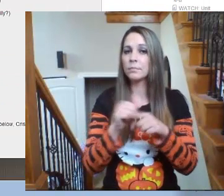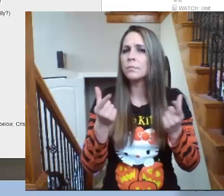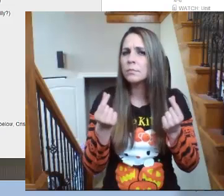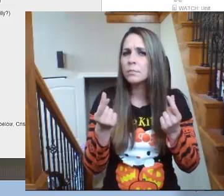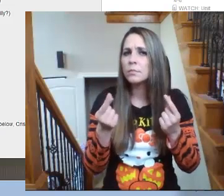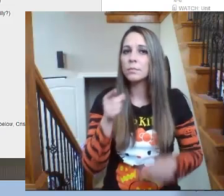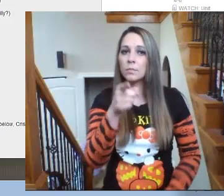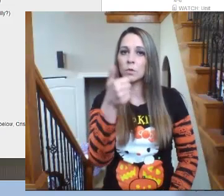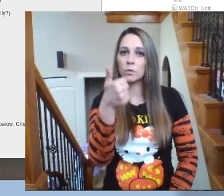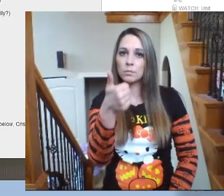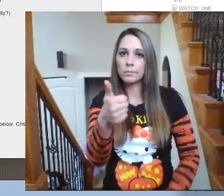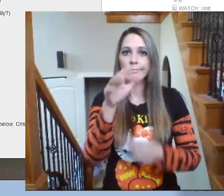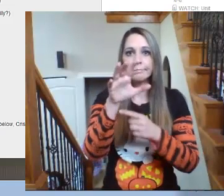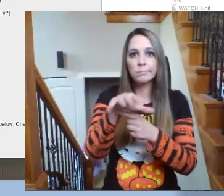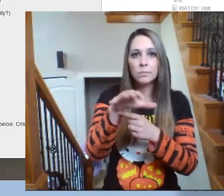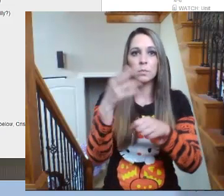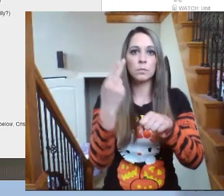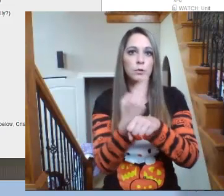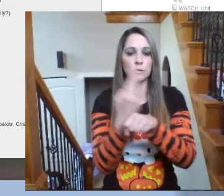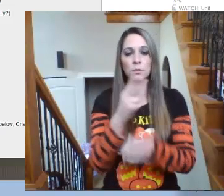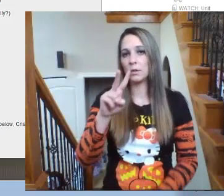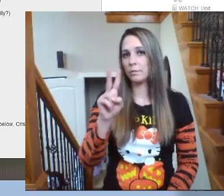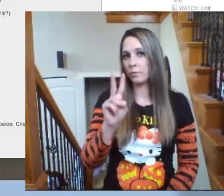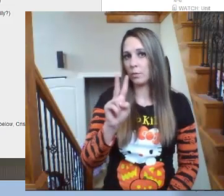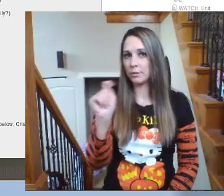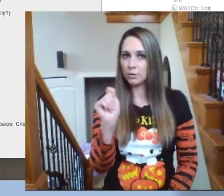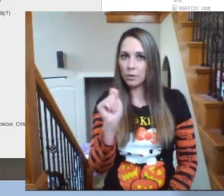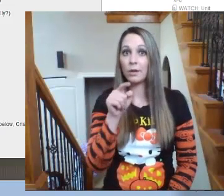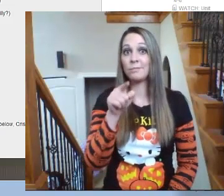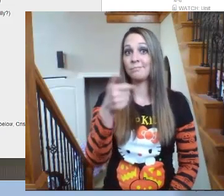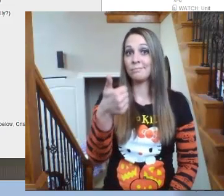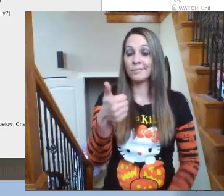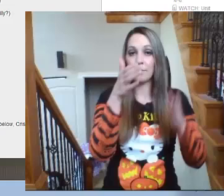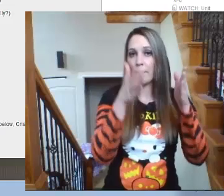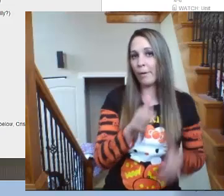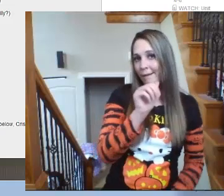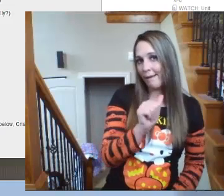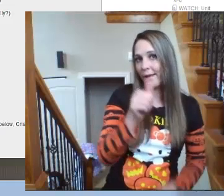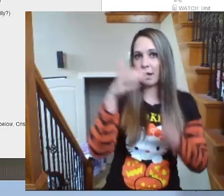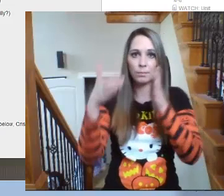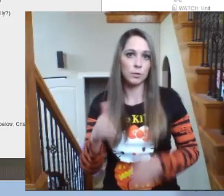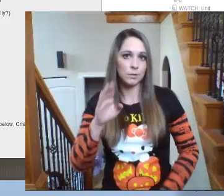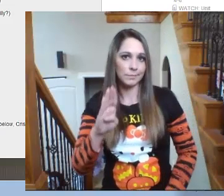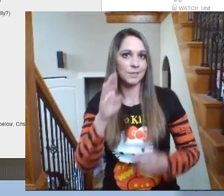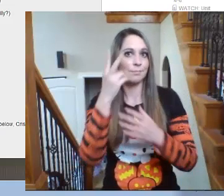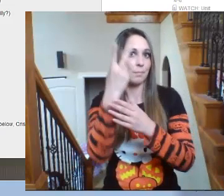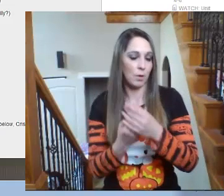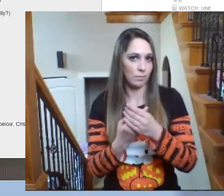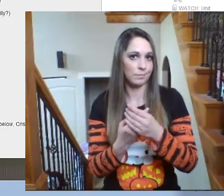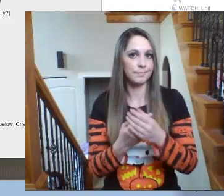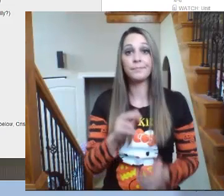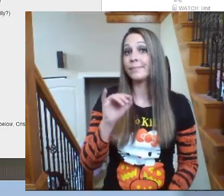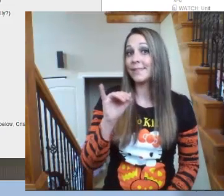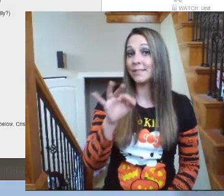For the week 11 conversation practice, you will go ahead and record yourself using VoiceThread. You will be